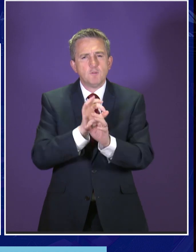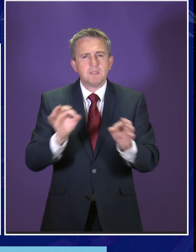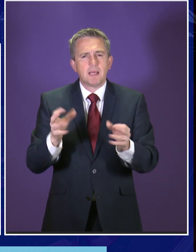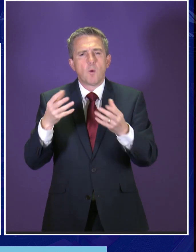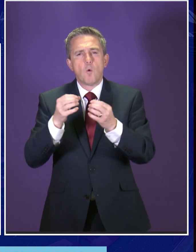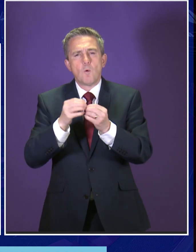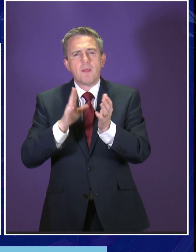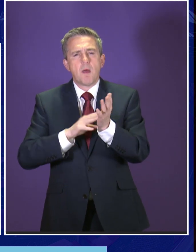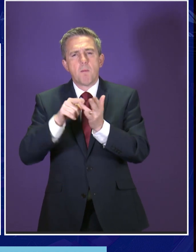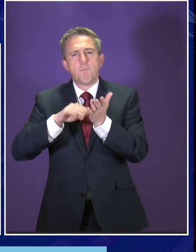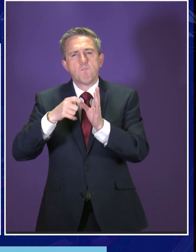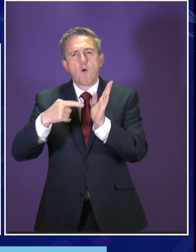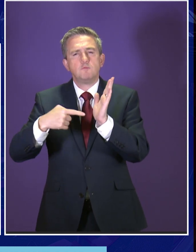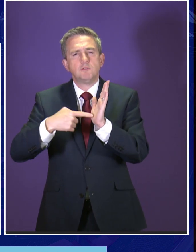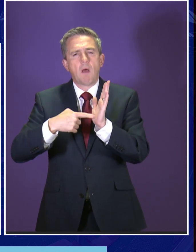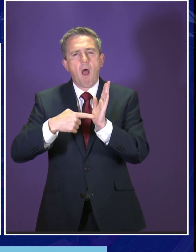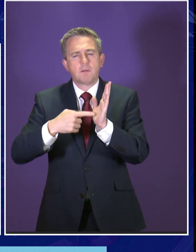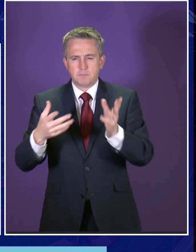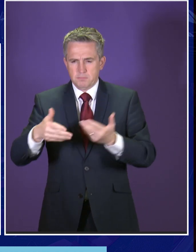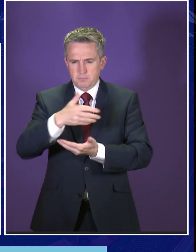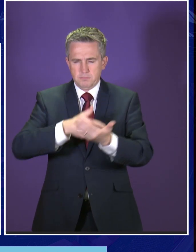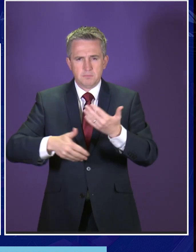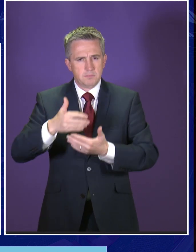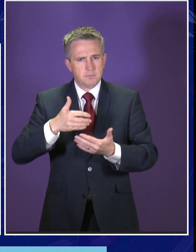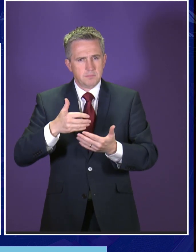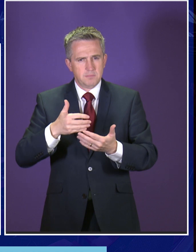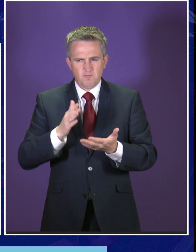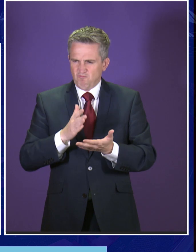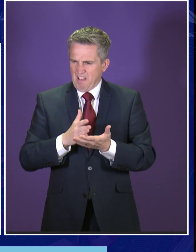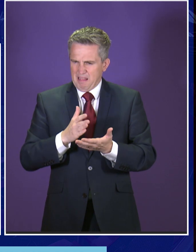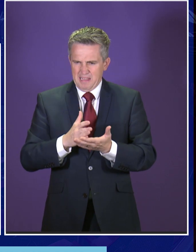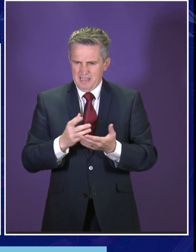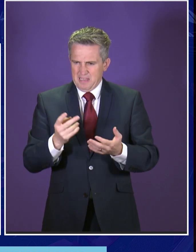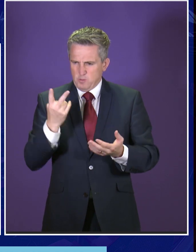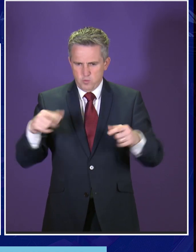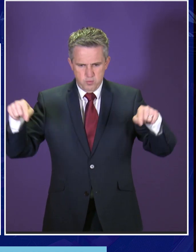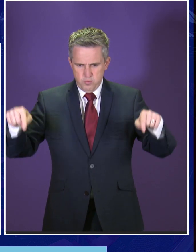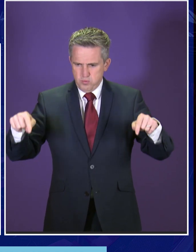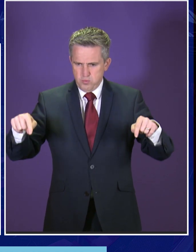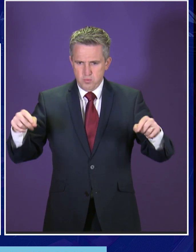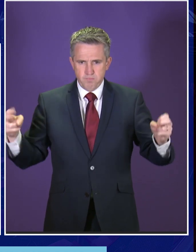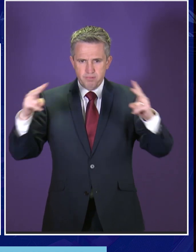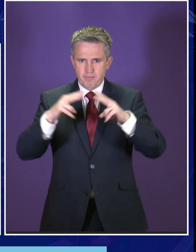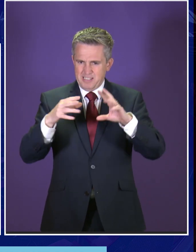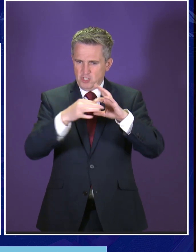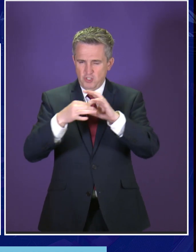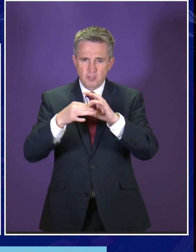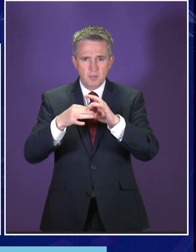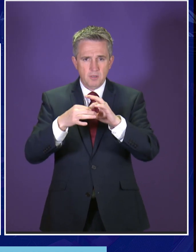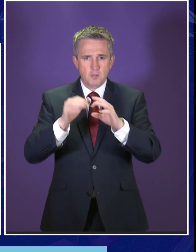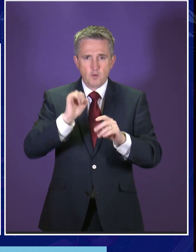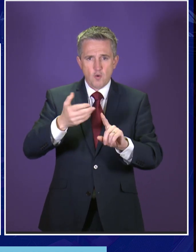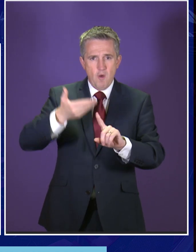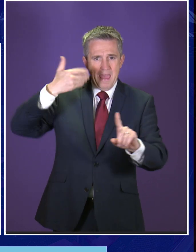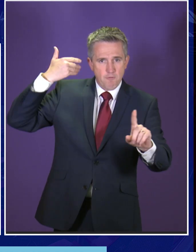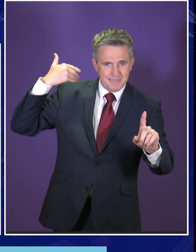Requiem. So what could be more about a bridge between the place of your heritage and the place of